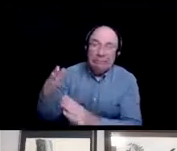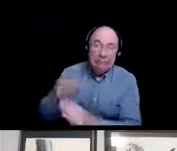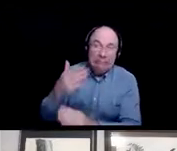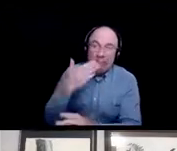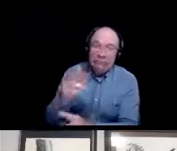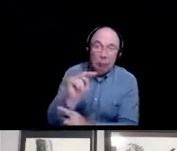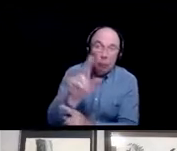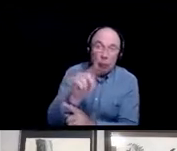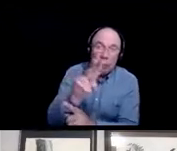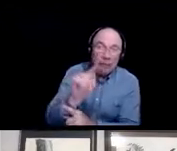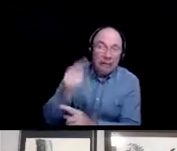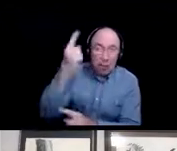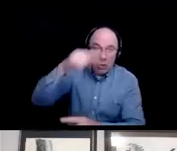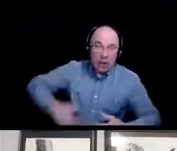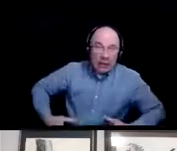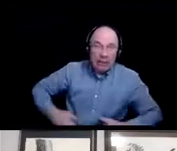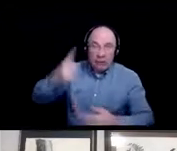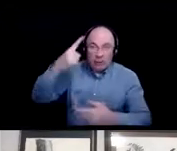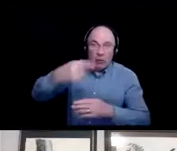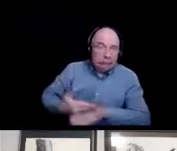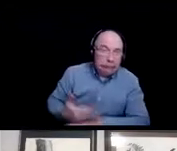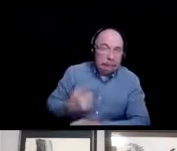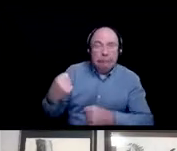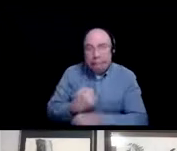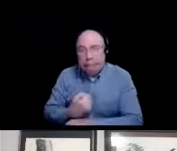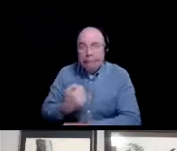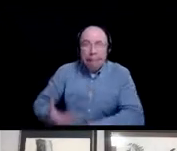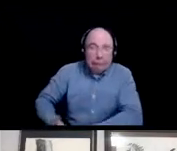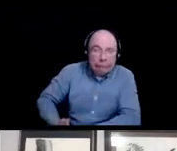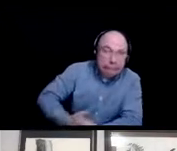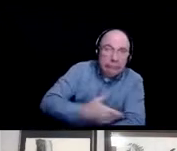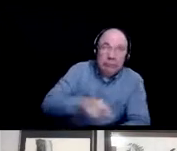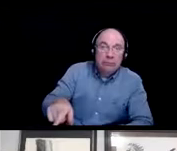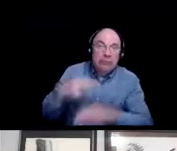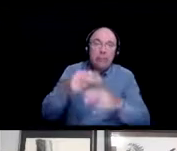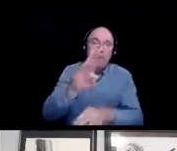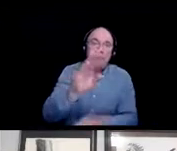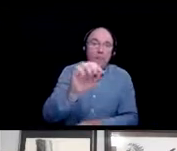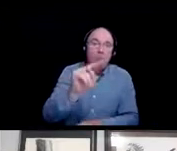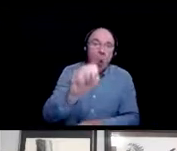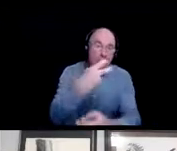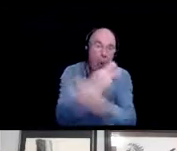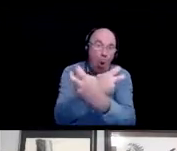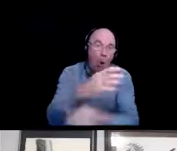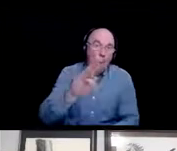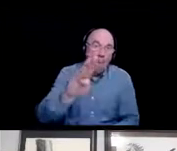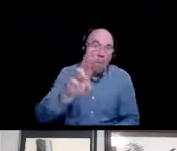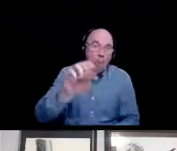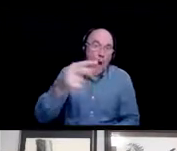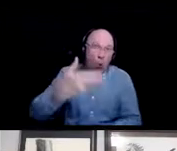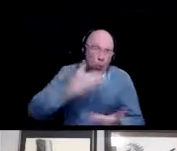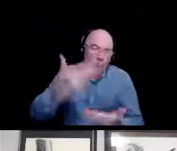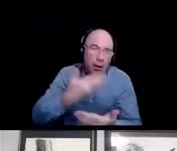nutrients that the gut needs to repair this tissue to slowly start to heal again, is bone broth. In bone broth, you have the right type